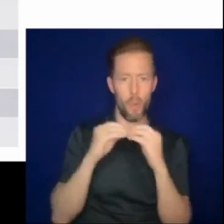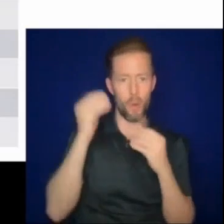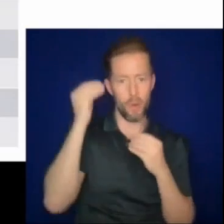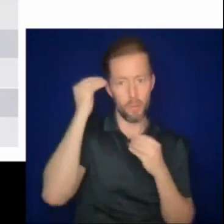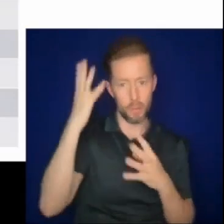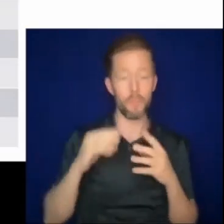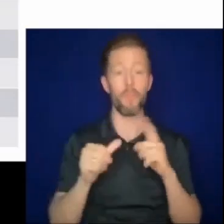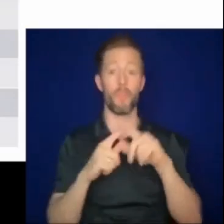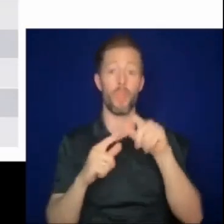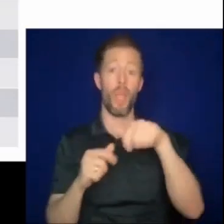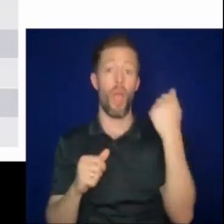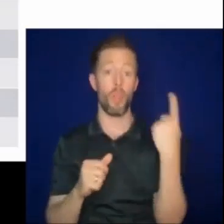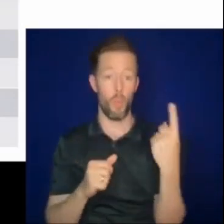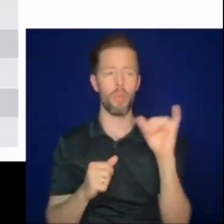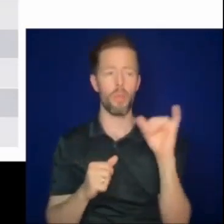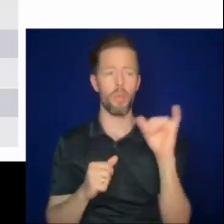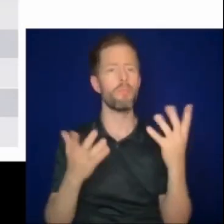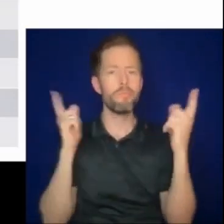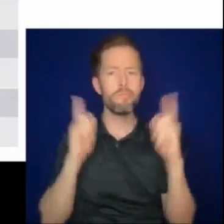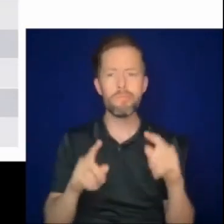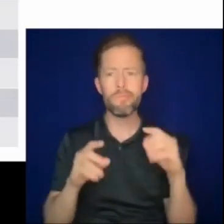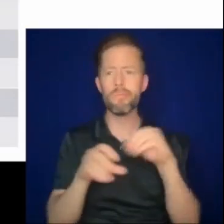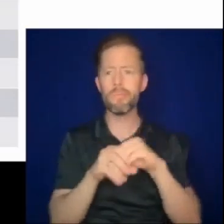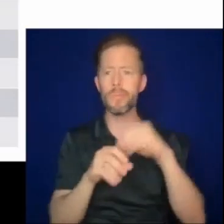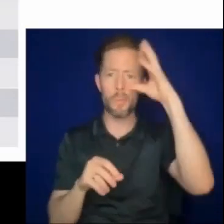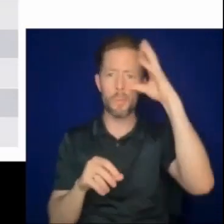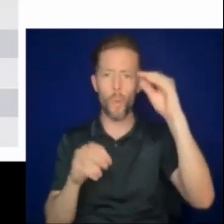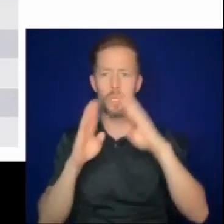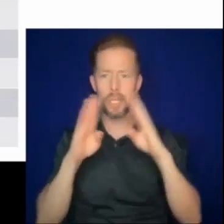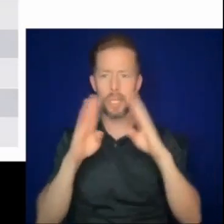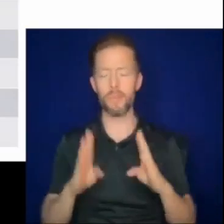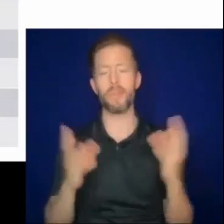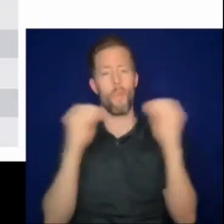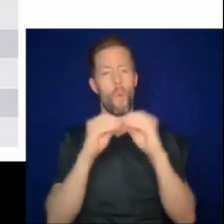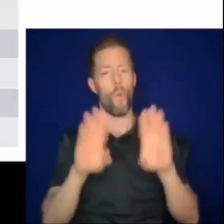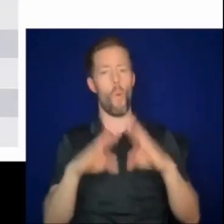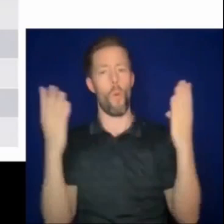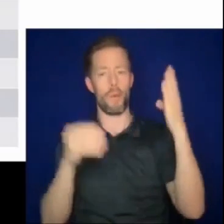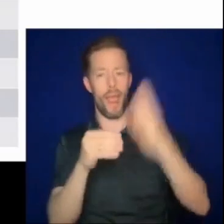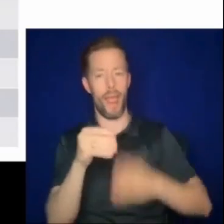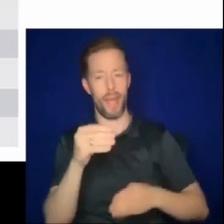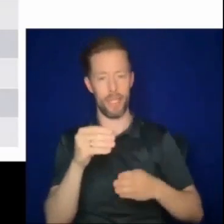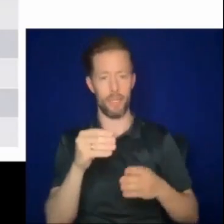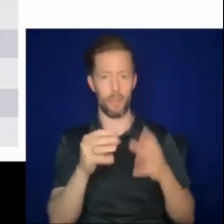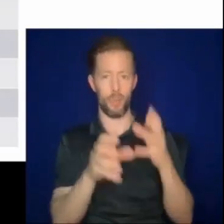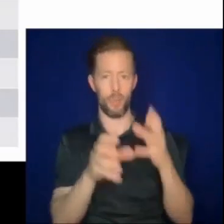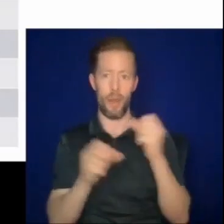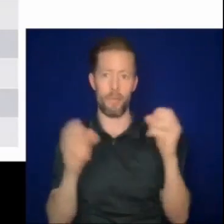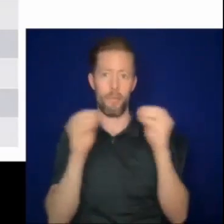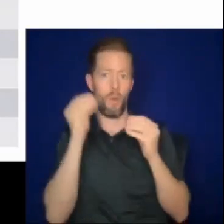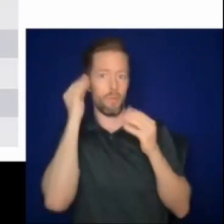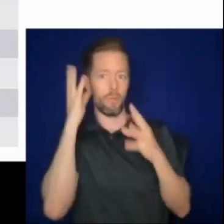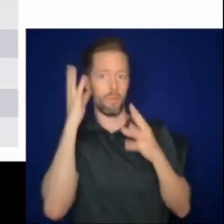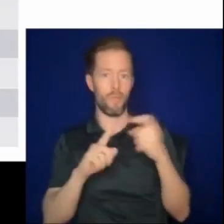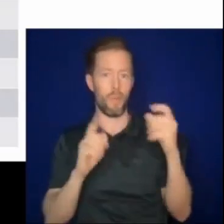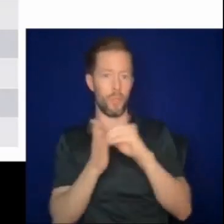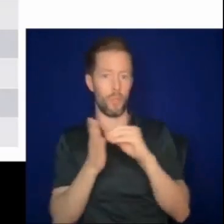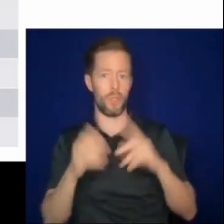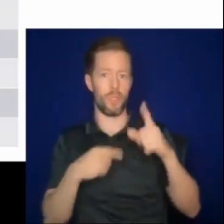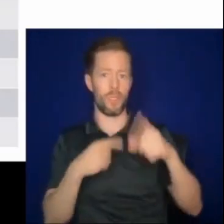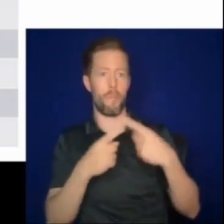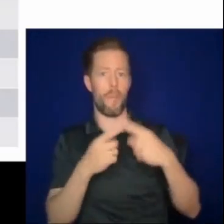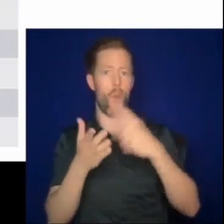give us more of that information. And then another one like, what happened at the boy's house? Again, some more open-ended to get some